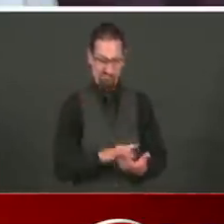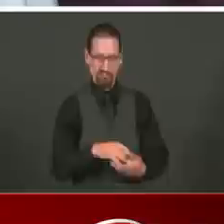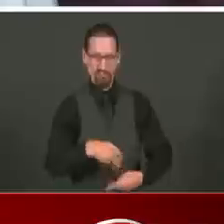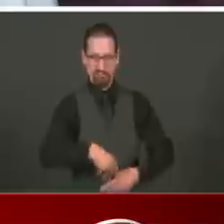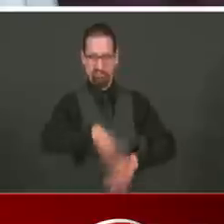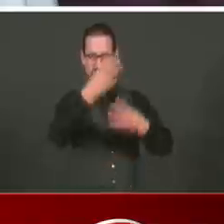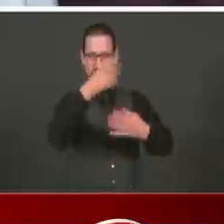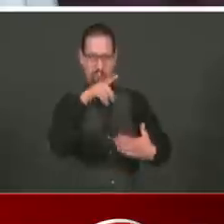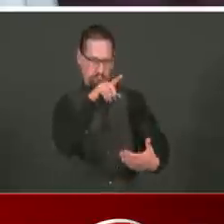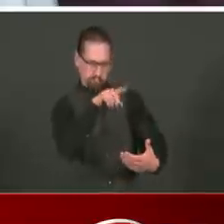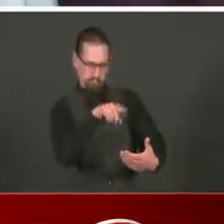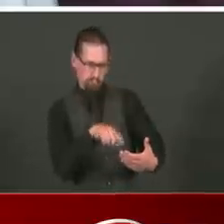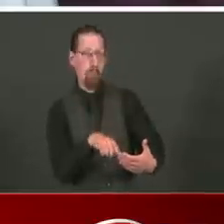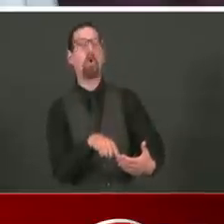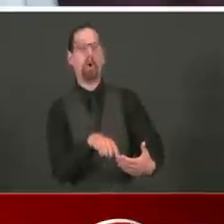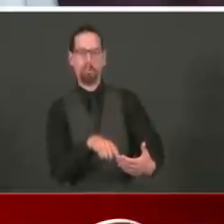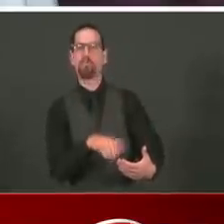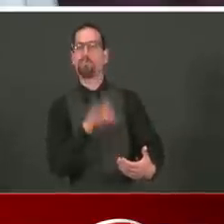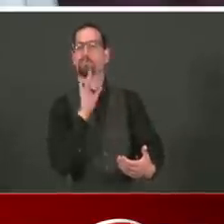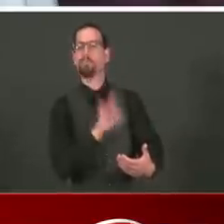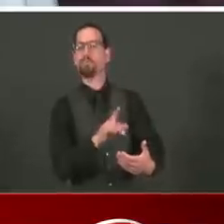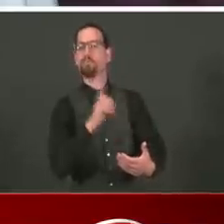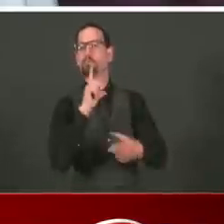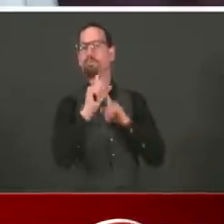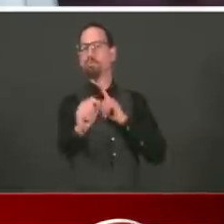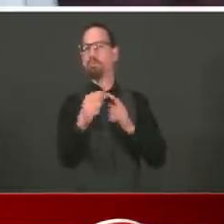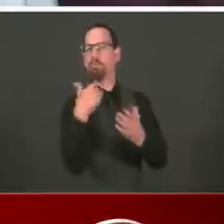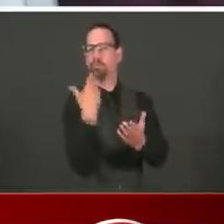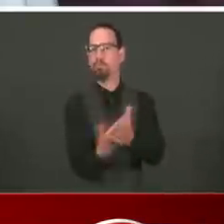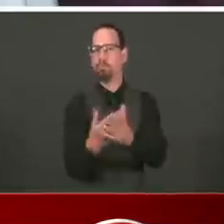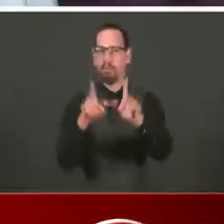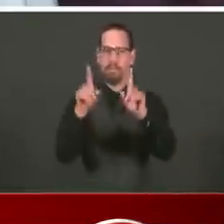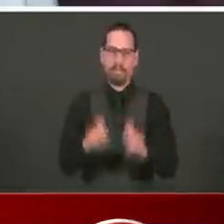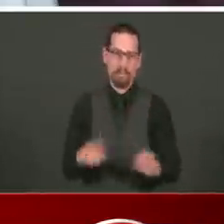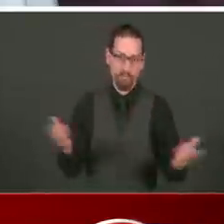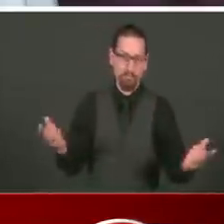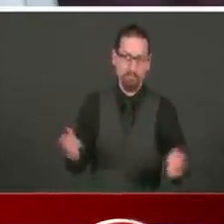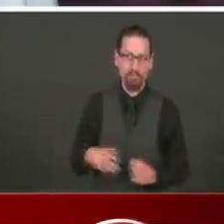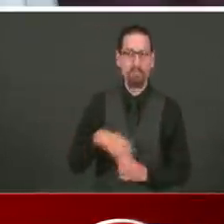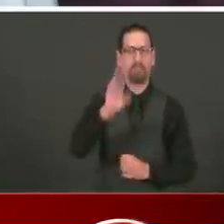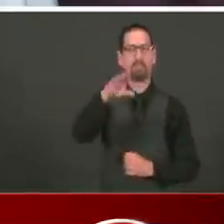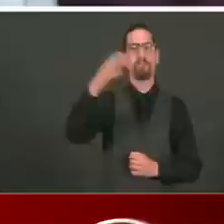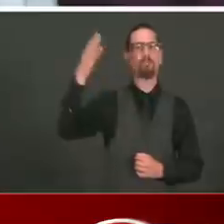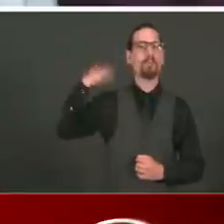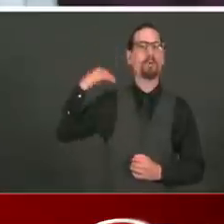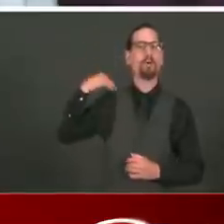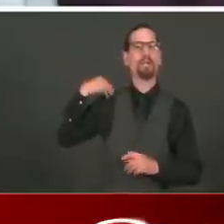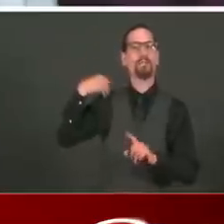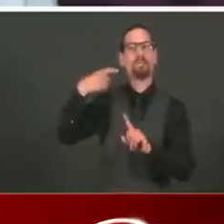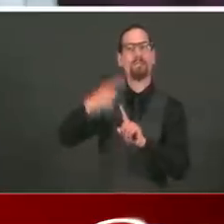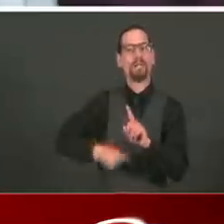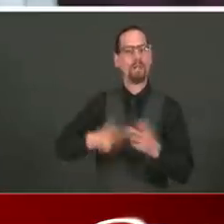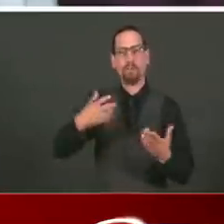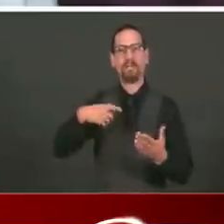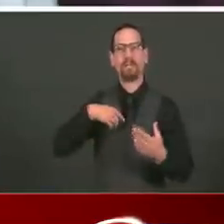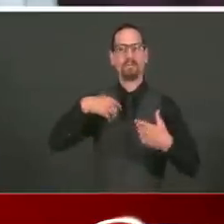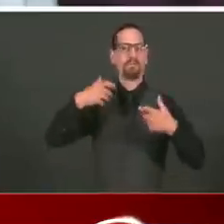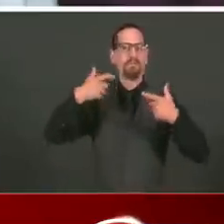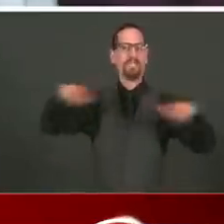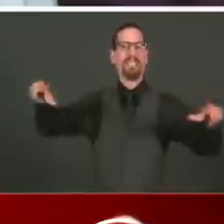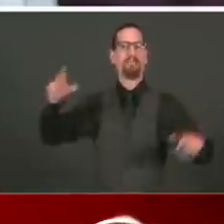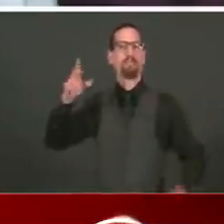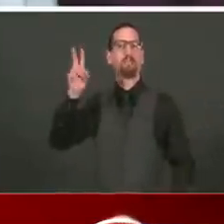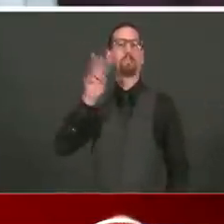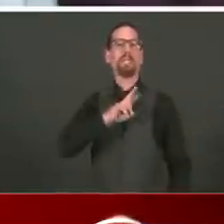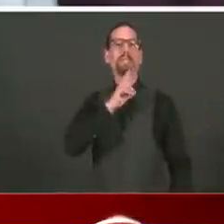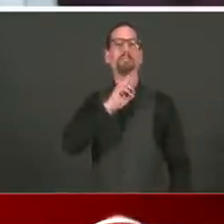We're rolling out. We're going to have more and different testing when school comes back, more and different testing as we go forward.